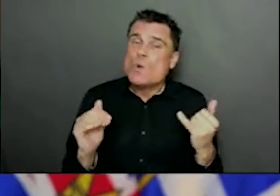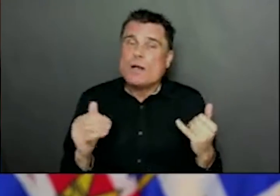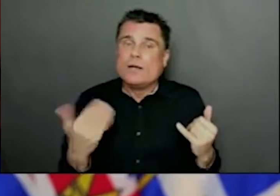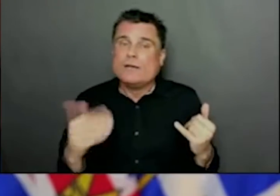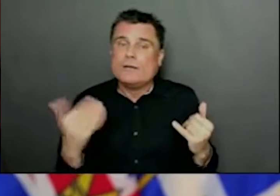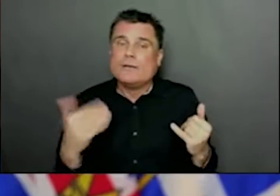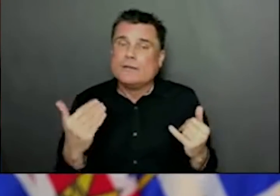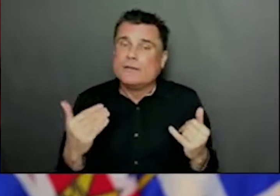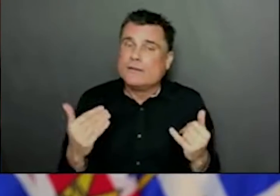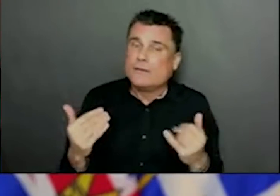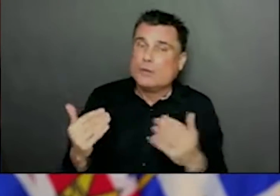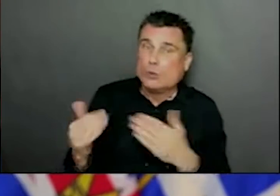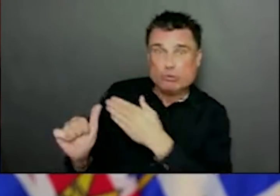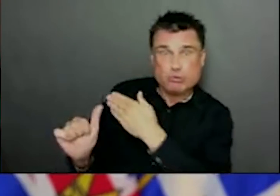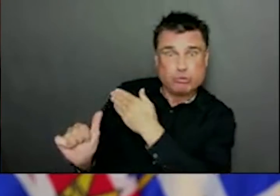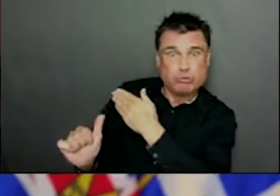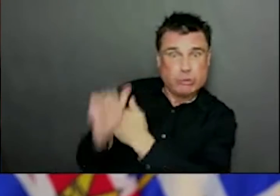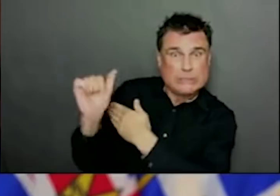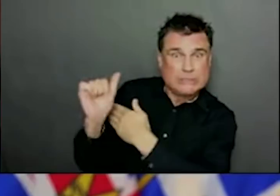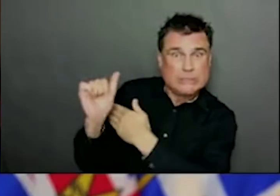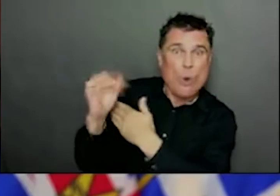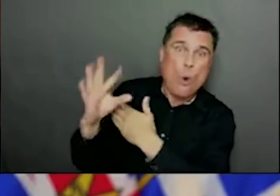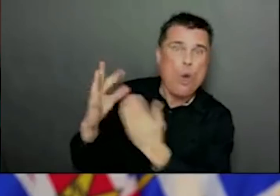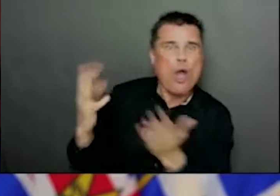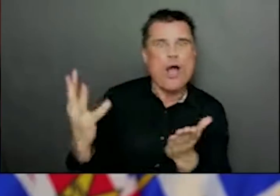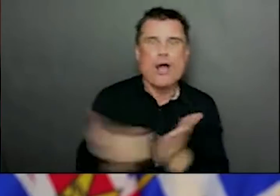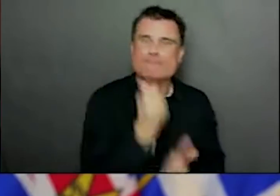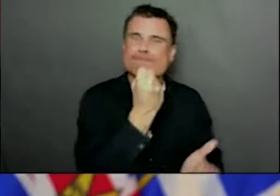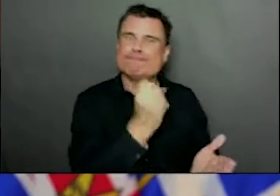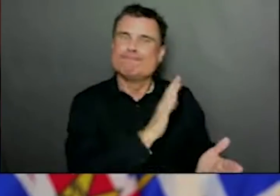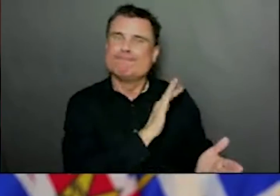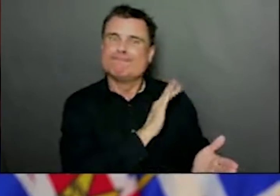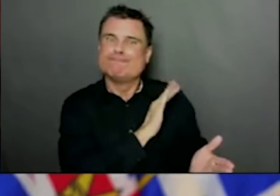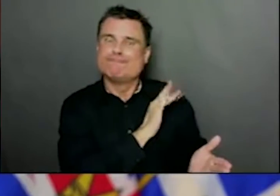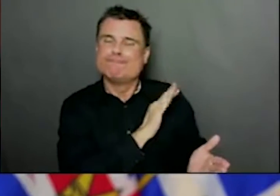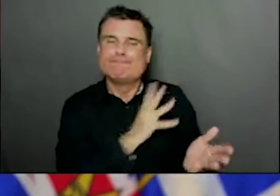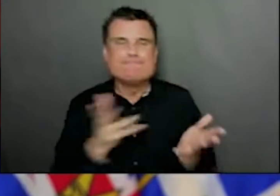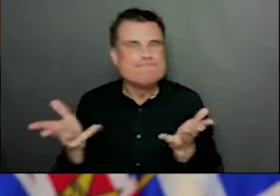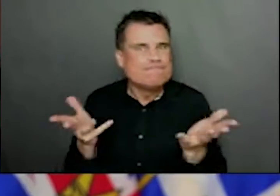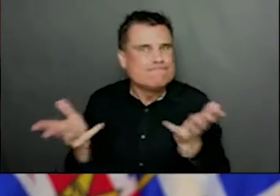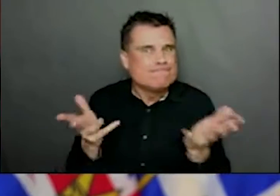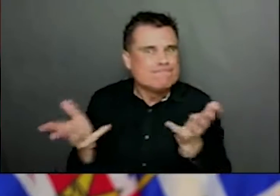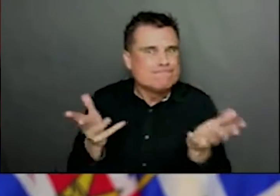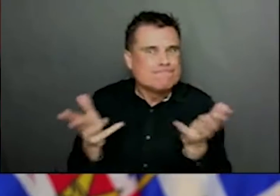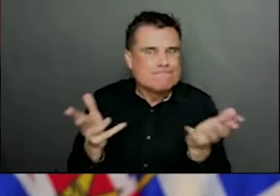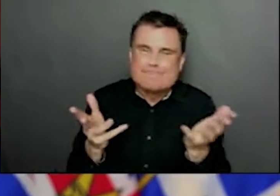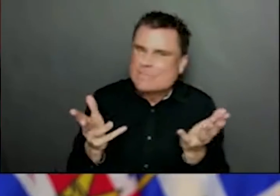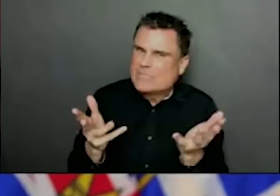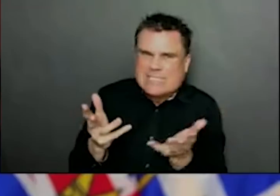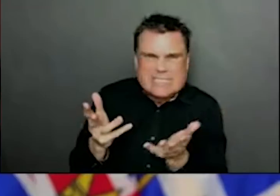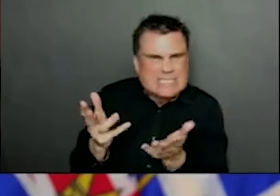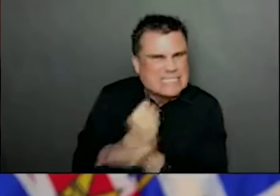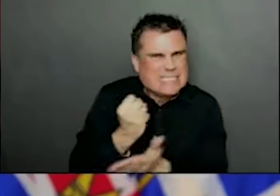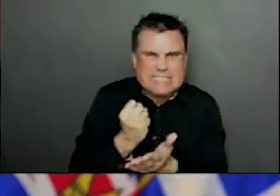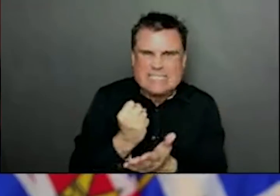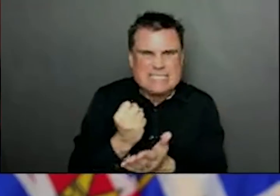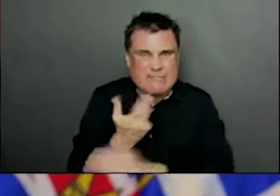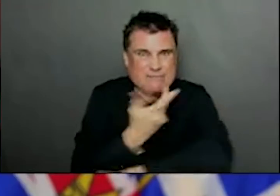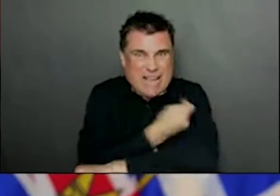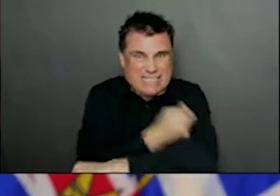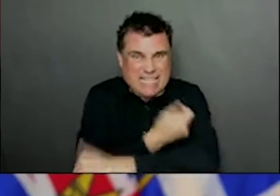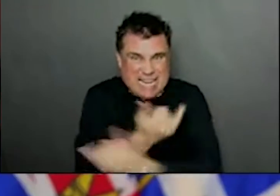to have the room to provide vaccine. These orders enable our healthcare system, our schools, our